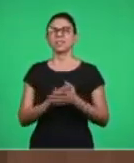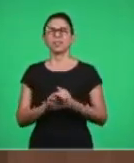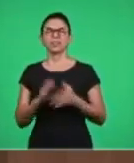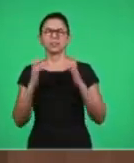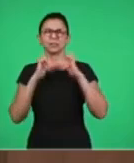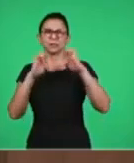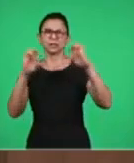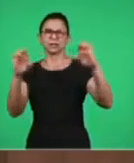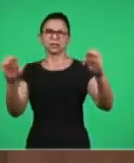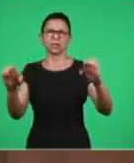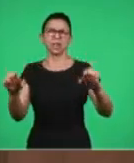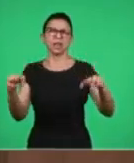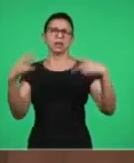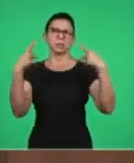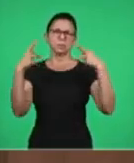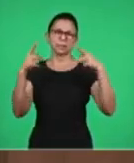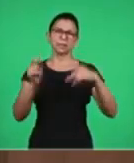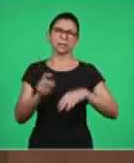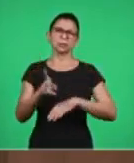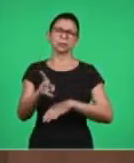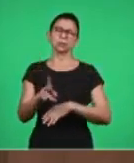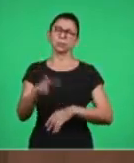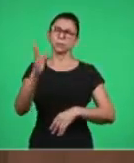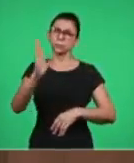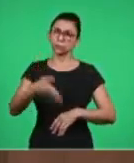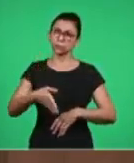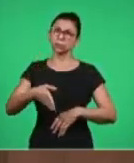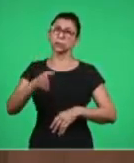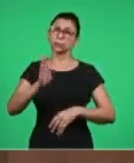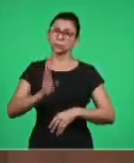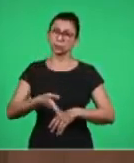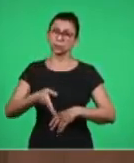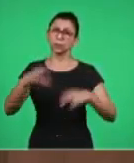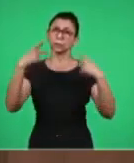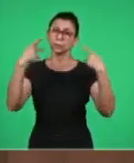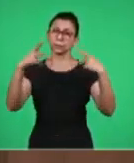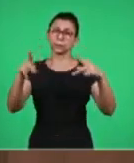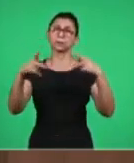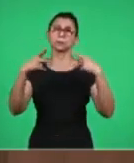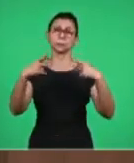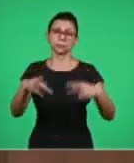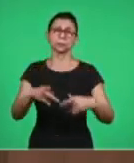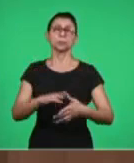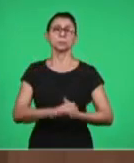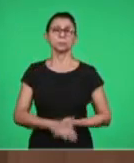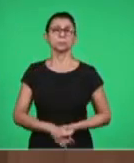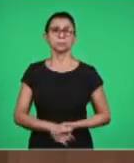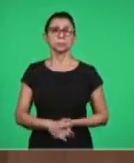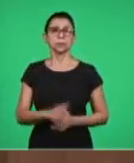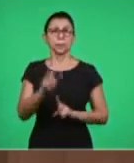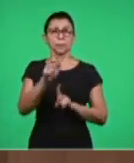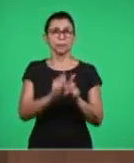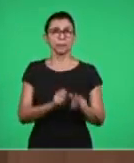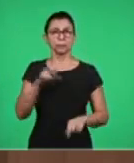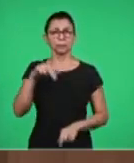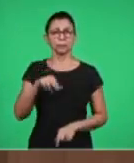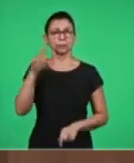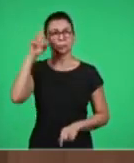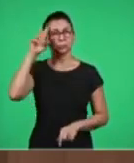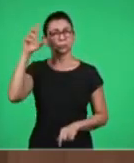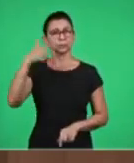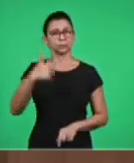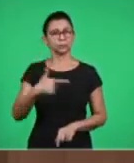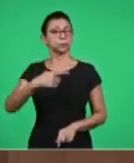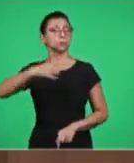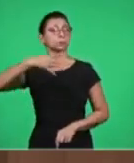sign that still need to be fulfilled. We already preached the message of the Lord. It's not because we preach